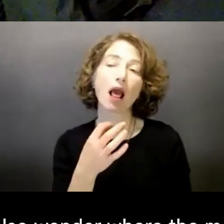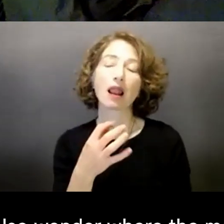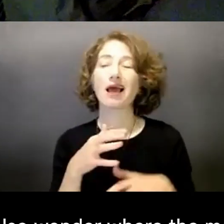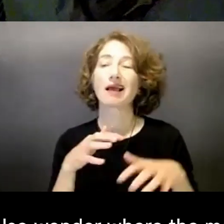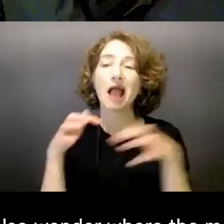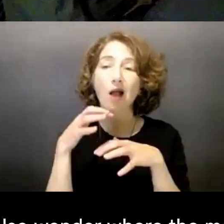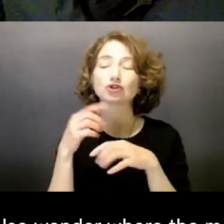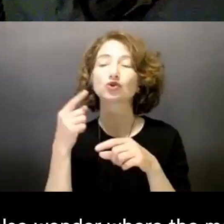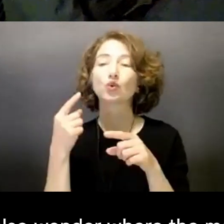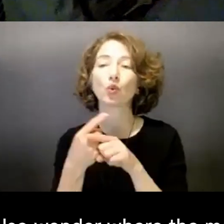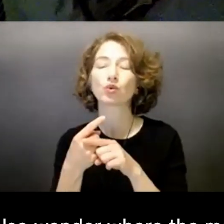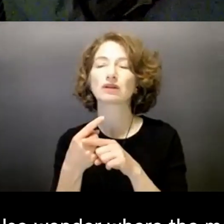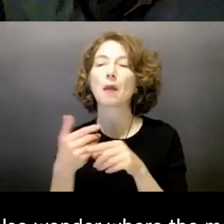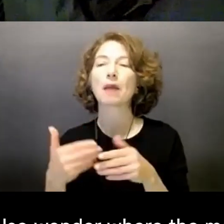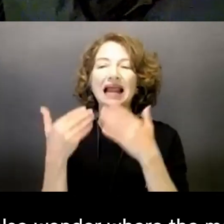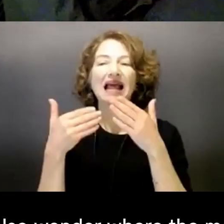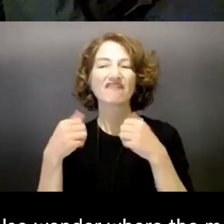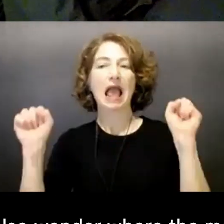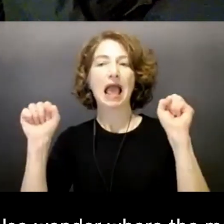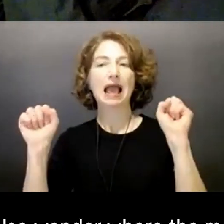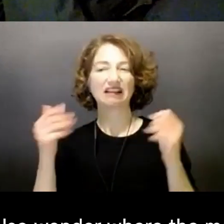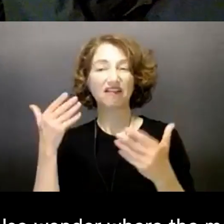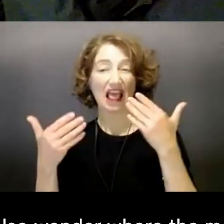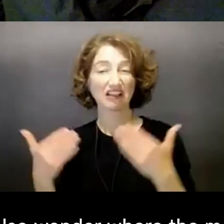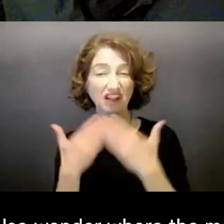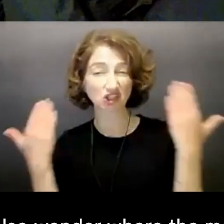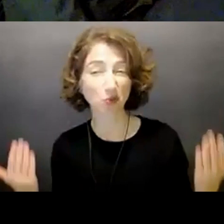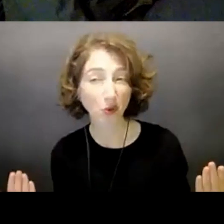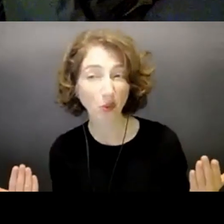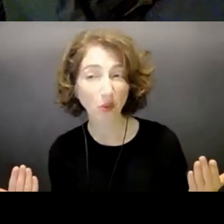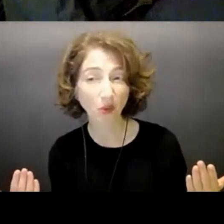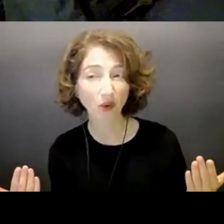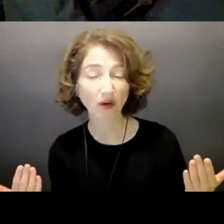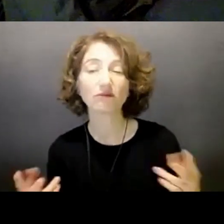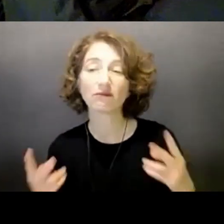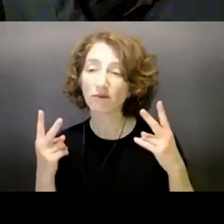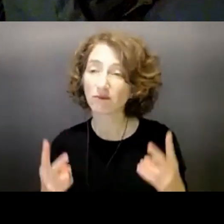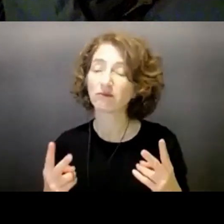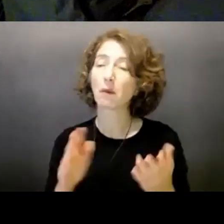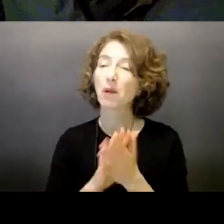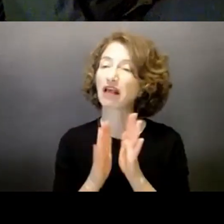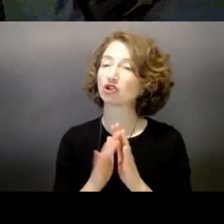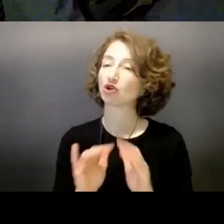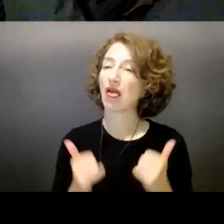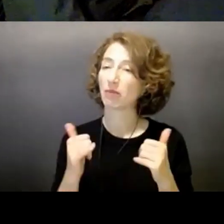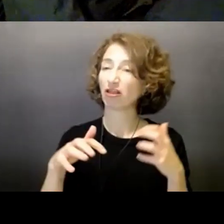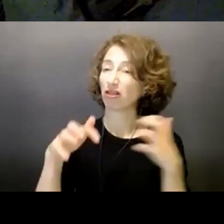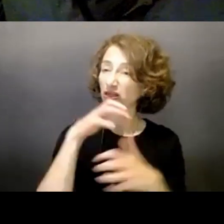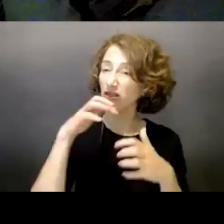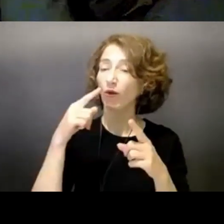are somewhat contradictory in a practical sense. So how can we navigate that?